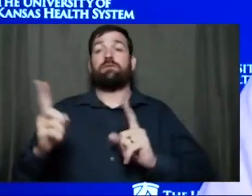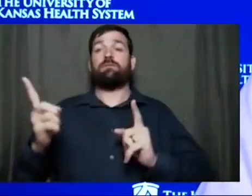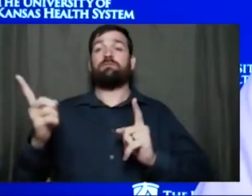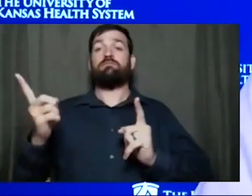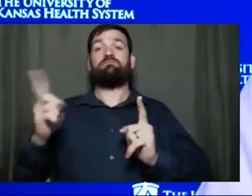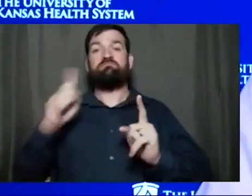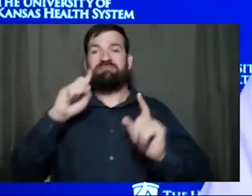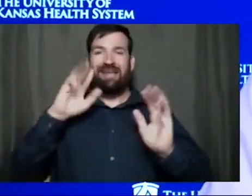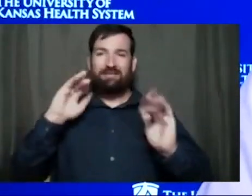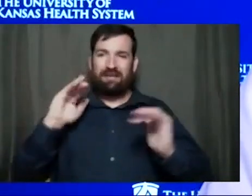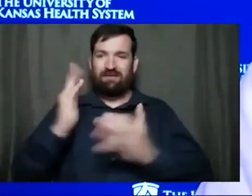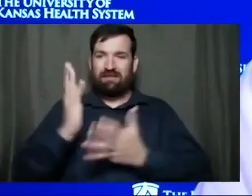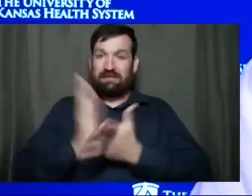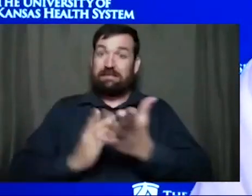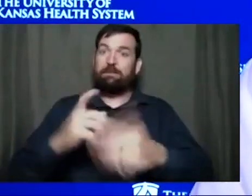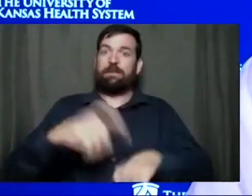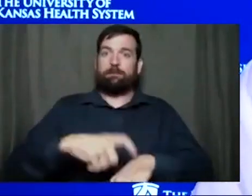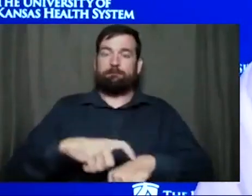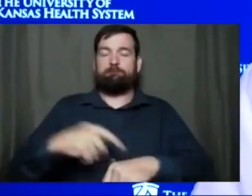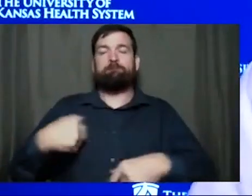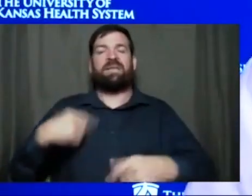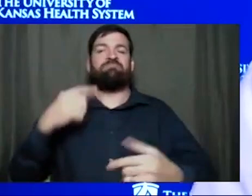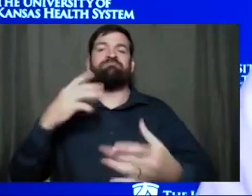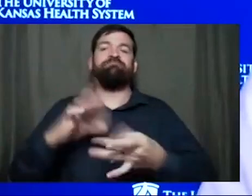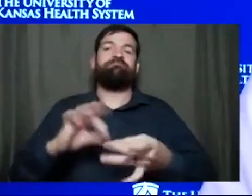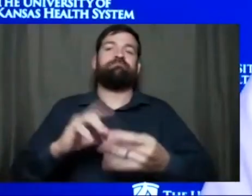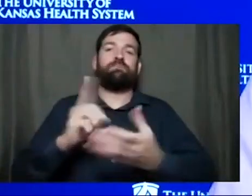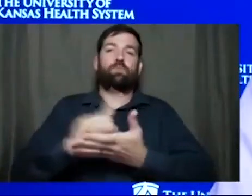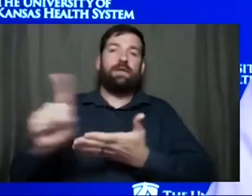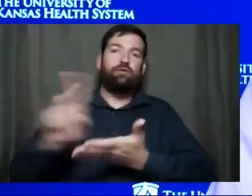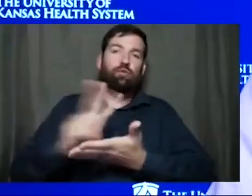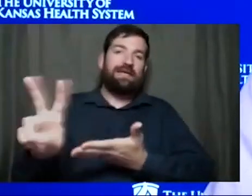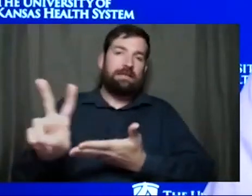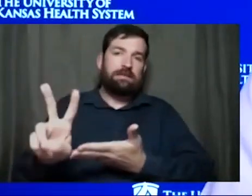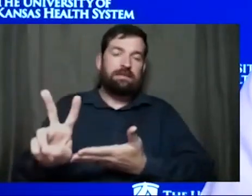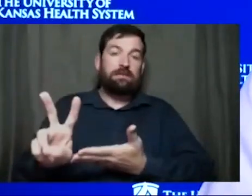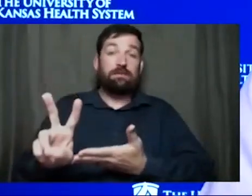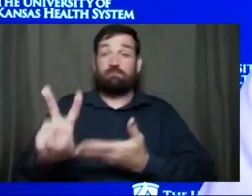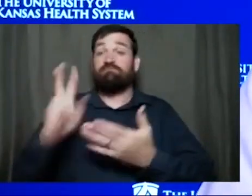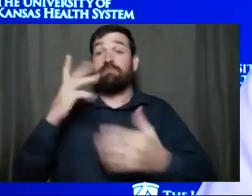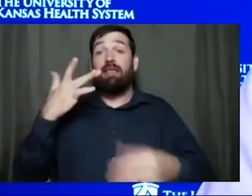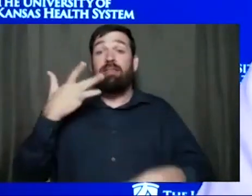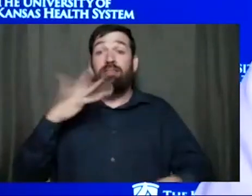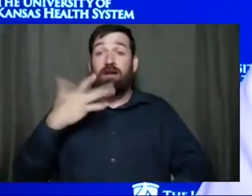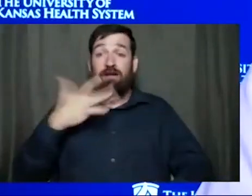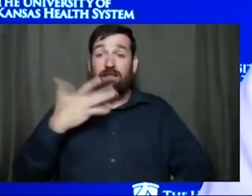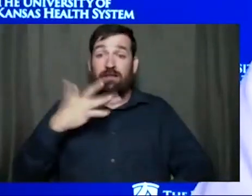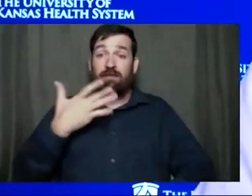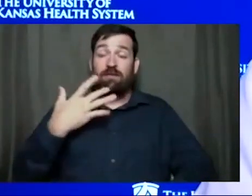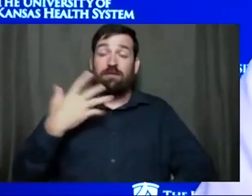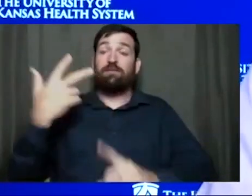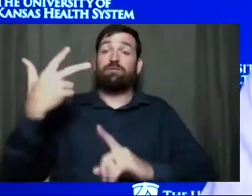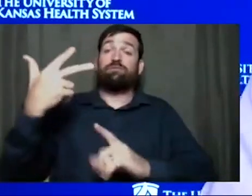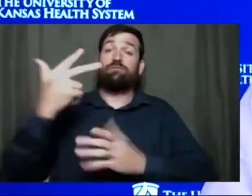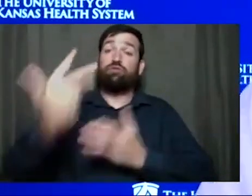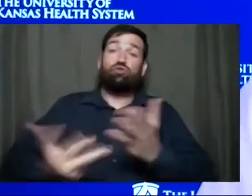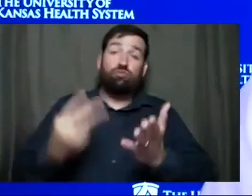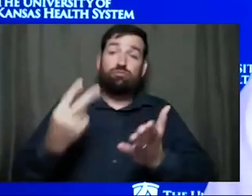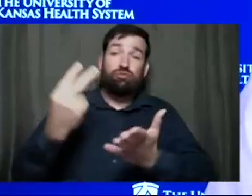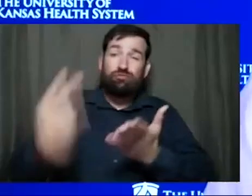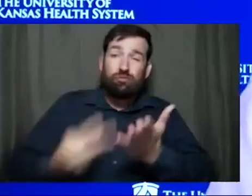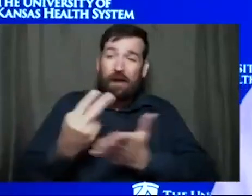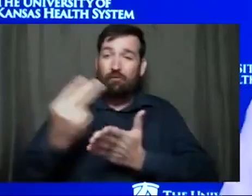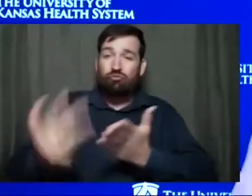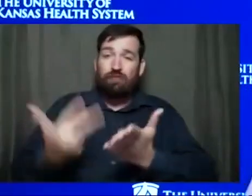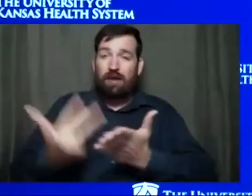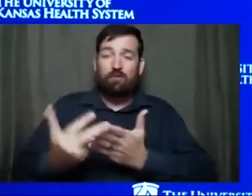time. I said a week or 2 weeks, I believe, or maybe further. And luckily, though, however, 2 or 3 hours later, the FDA and CDC endorsed